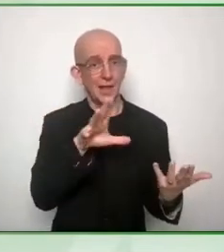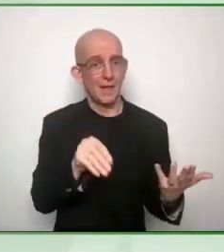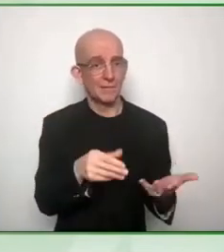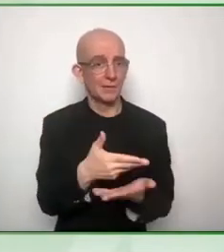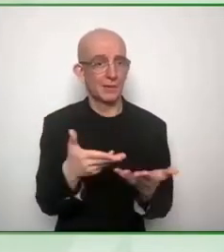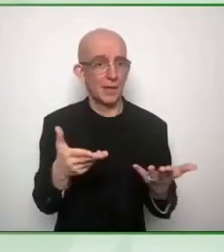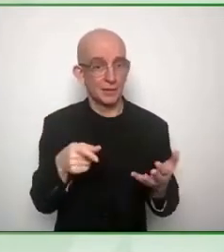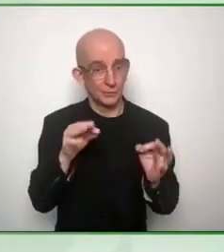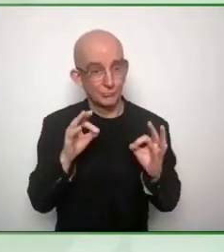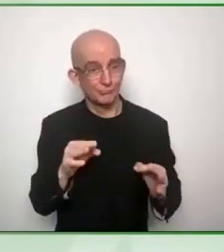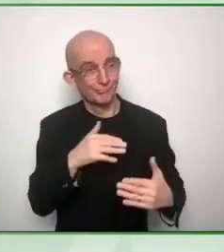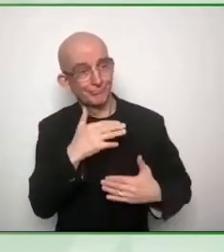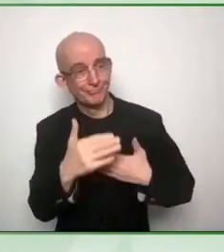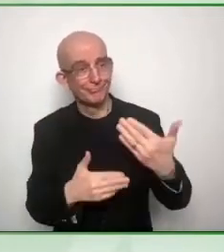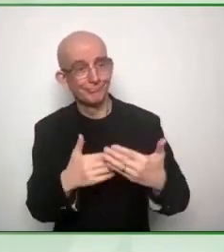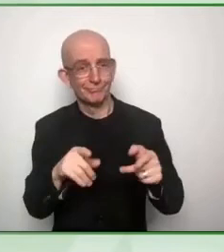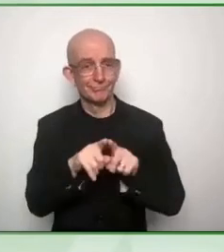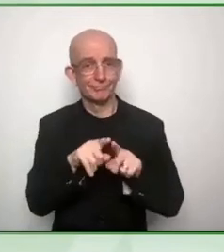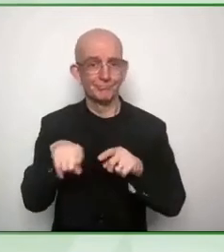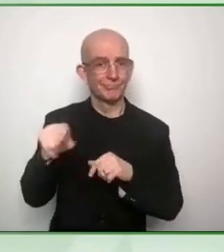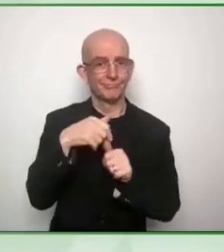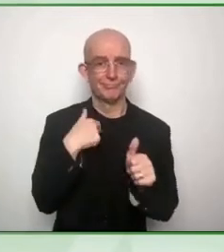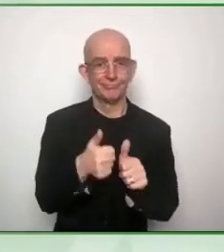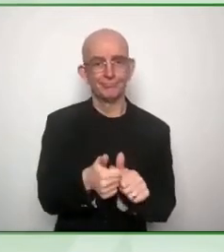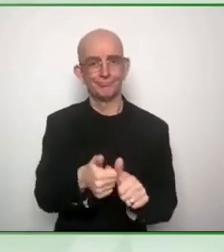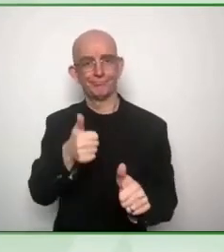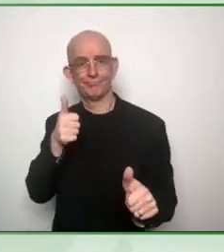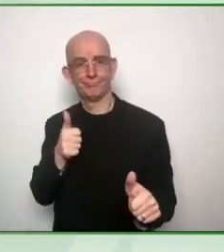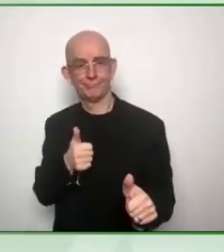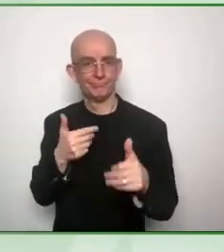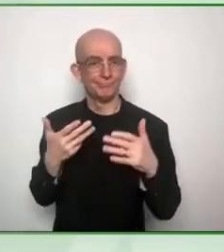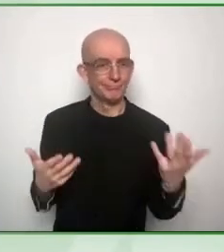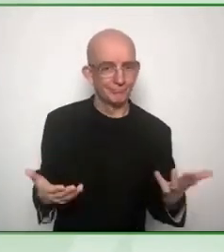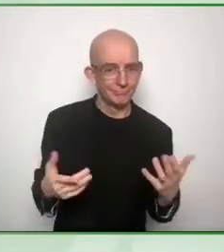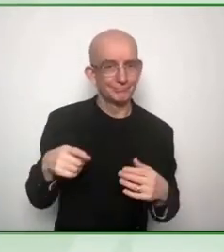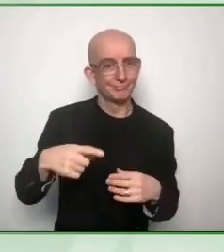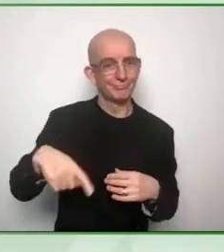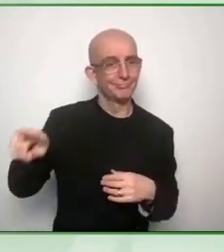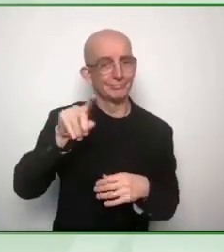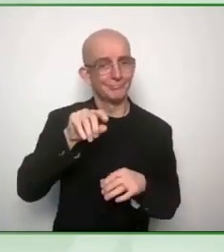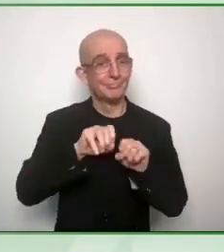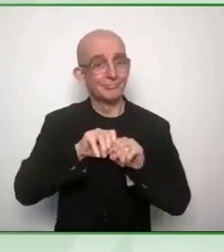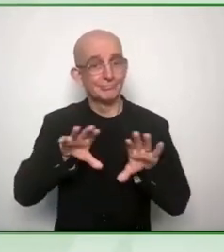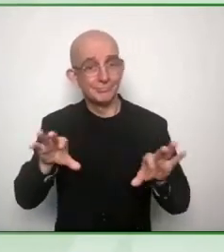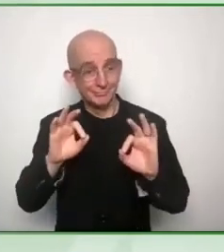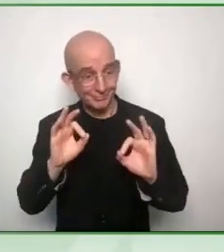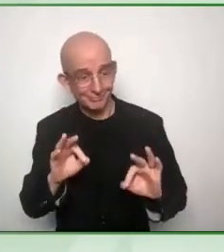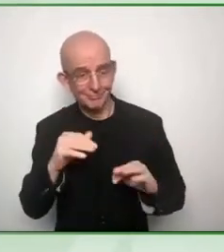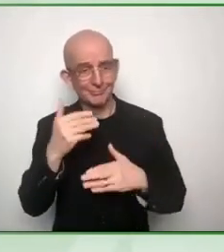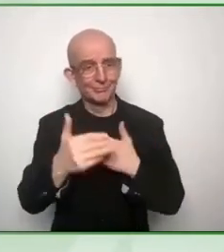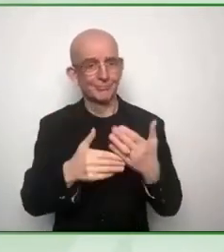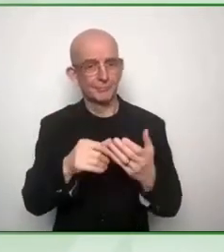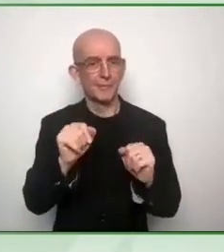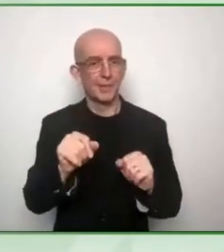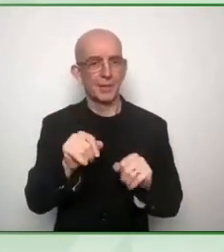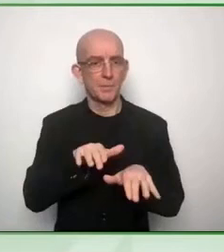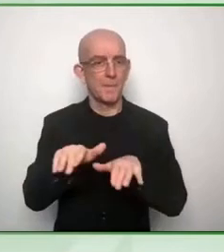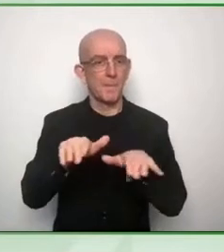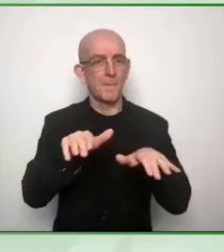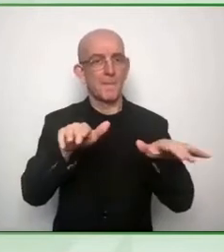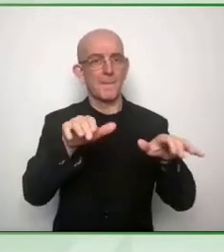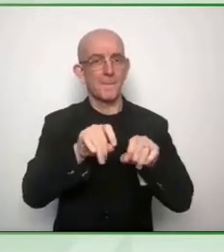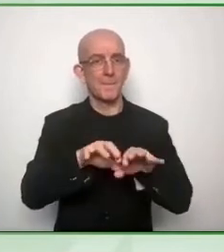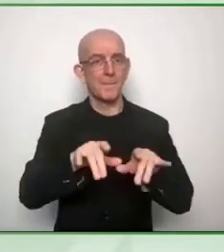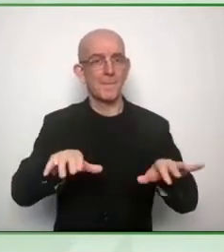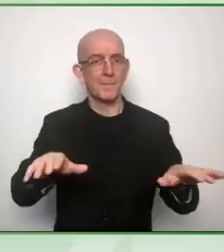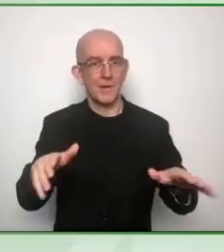is international interest, then I would happily refocus and look at the international market, but we do have this project that we're busy working on at the moment,